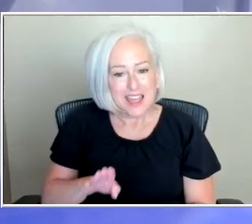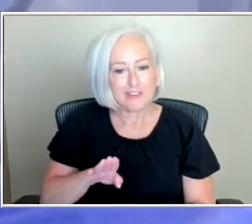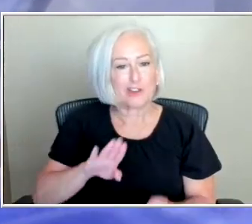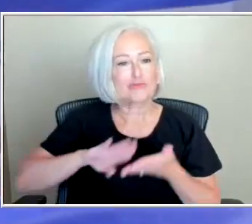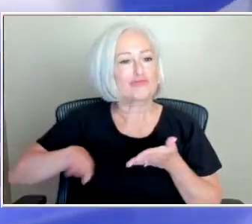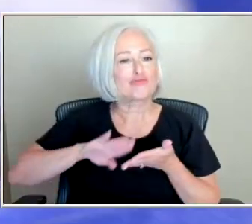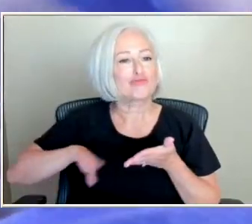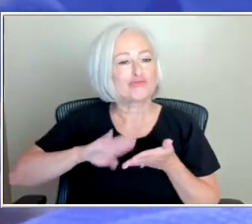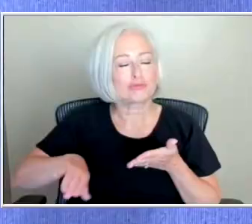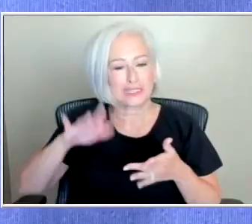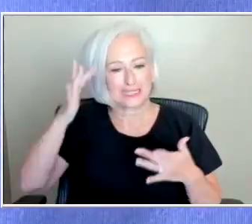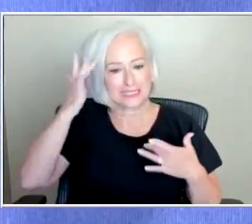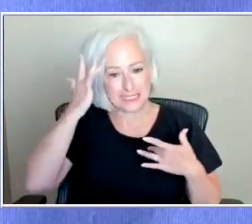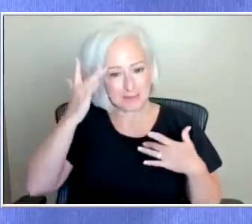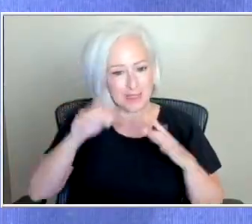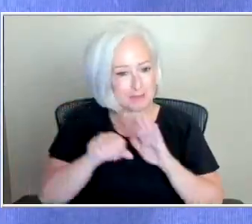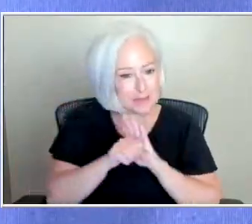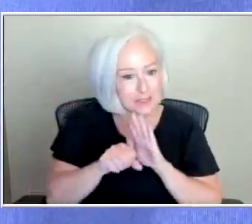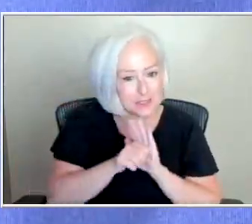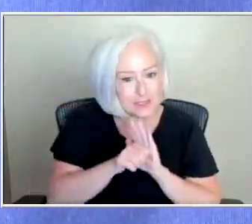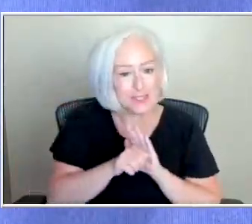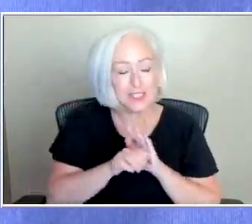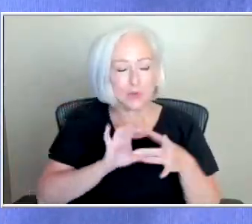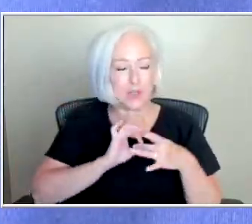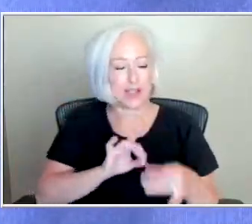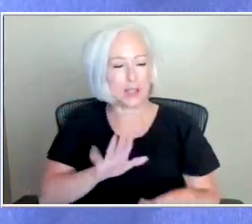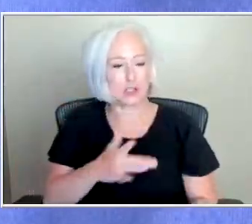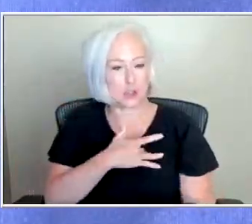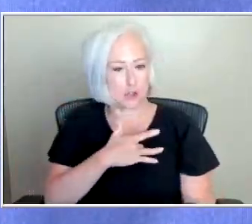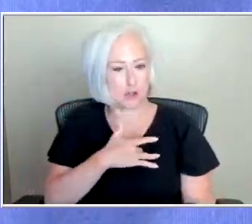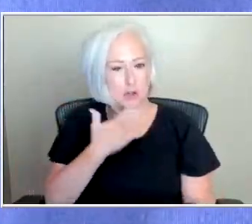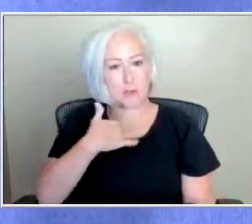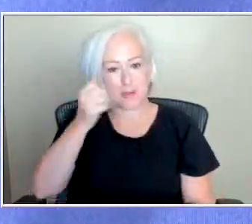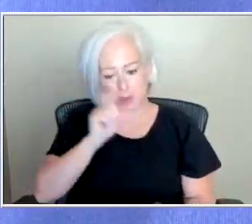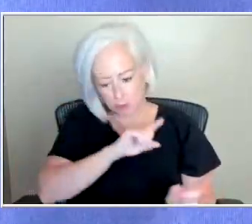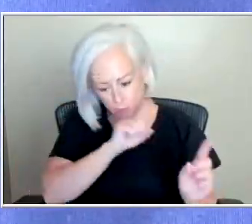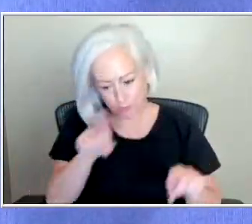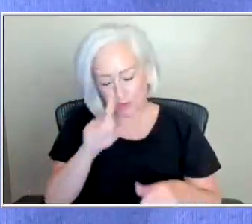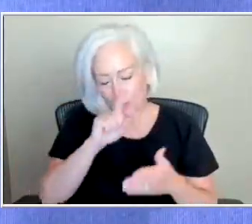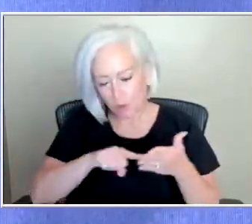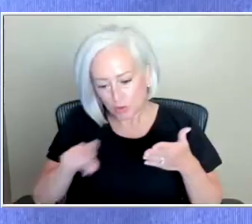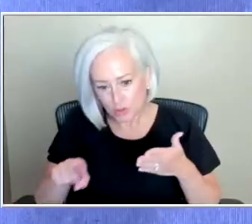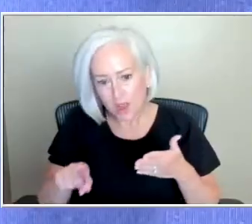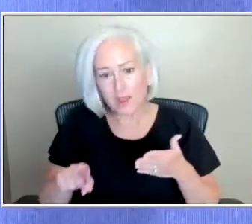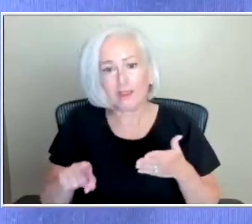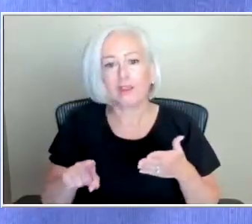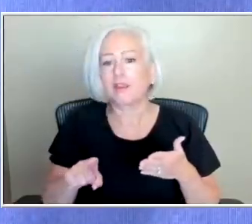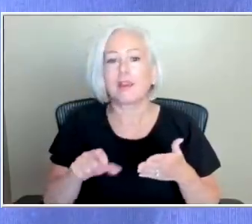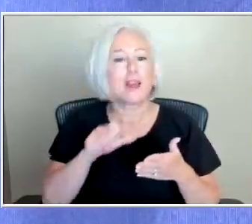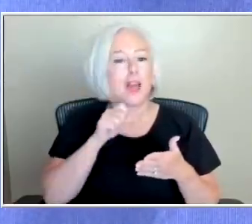age. If you're having chest pain, it's better to get it checked out than to just let it simmer.